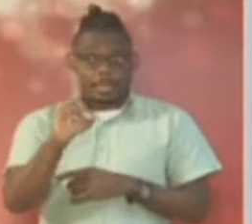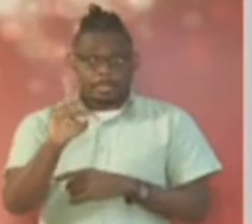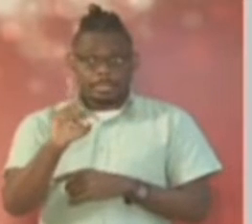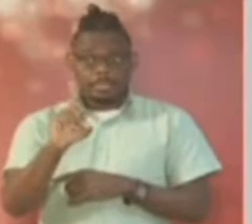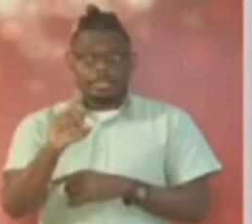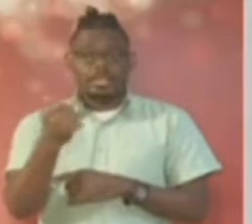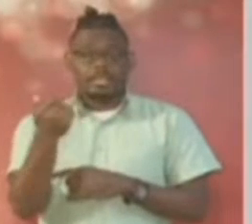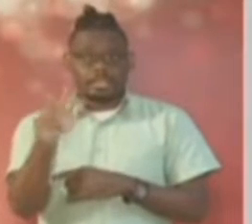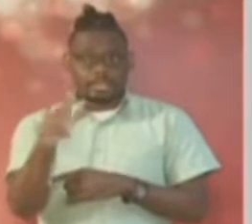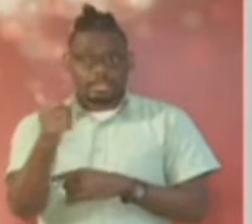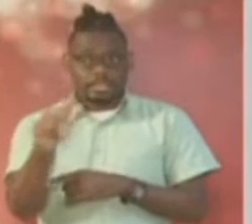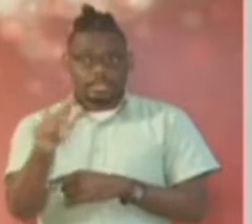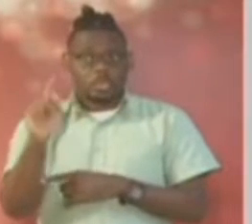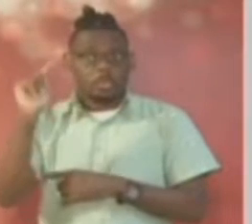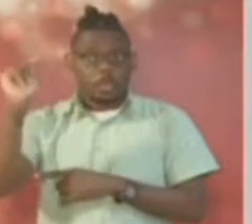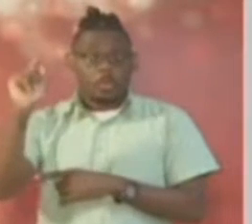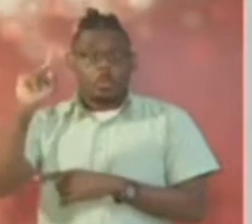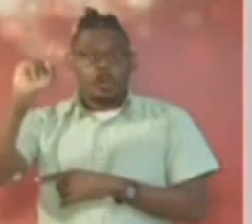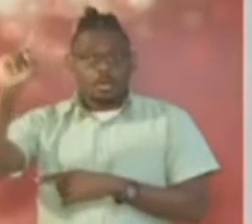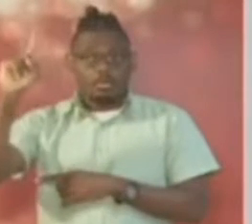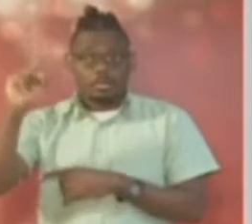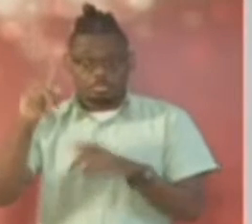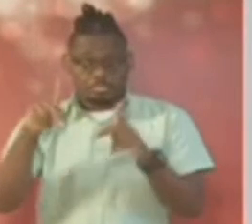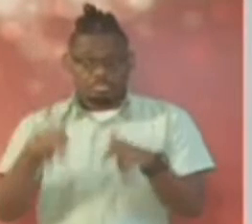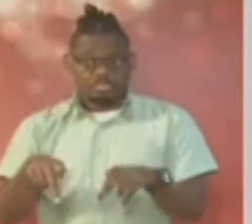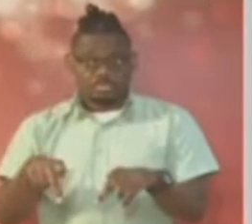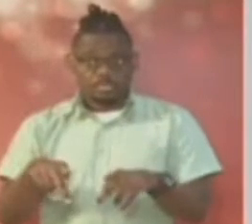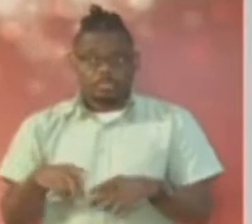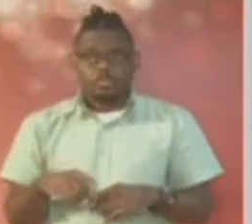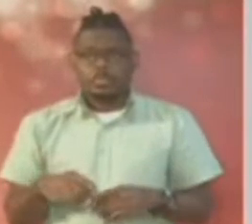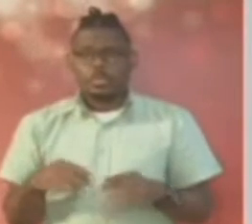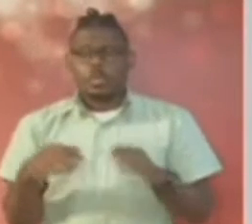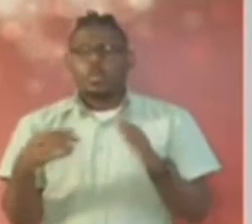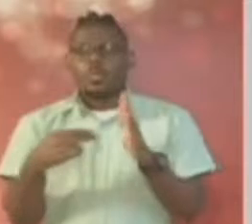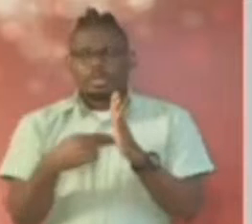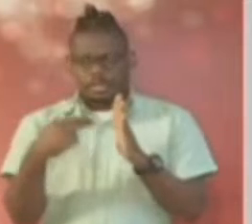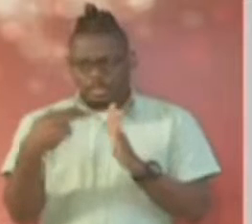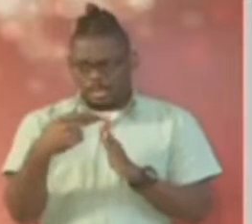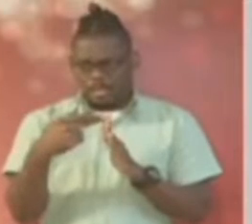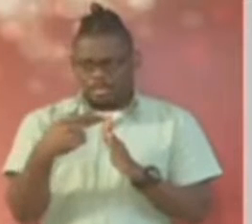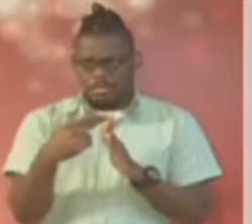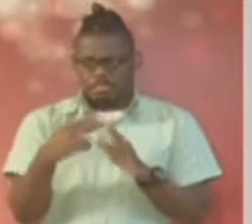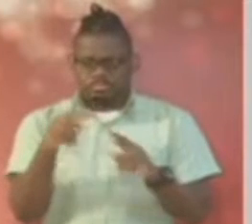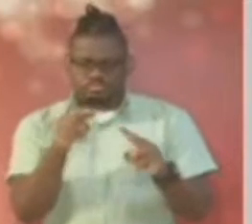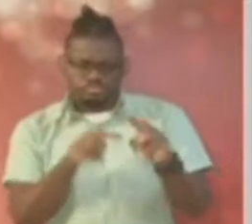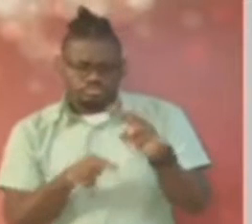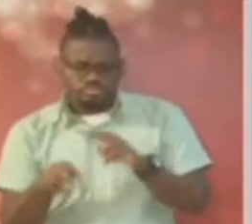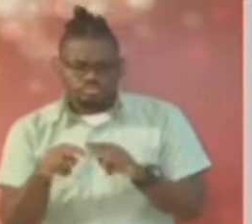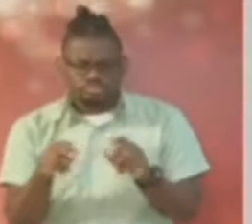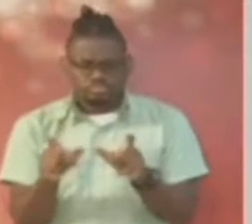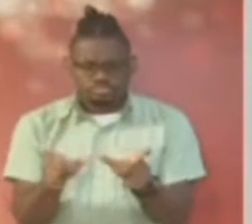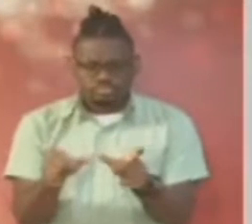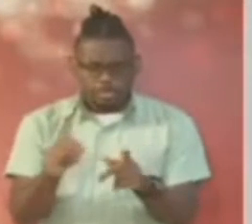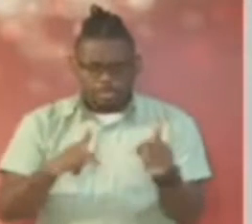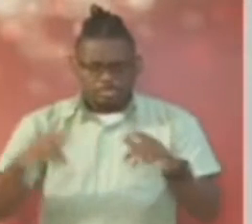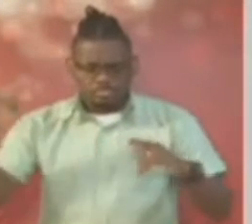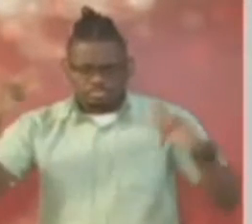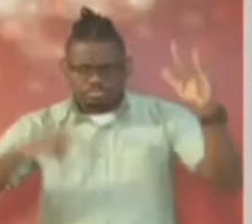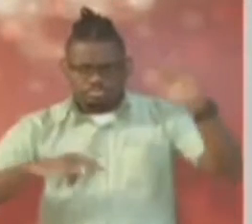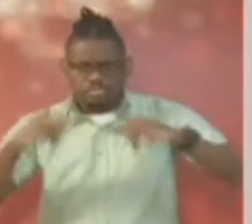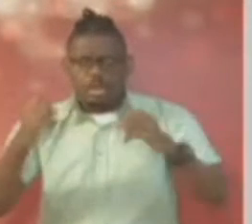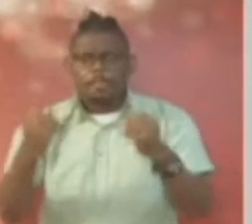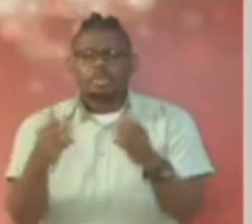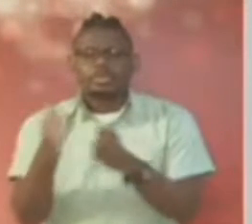person. With regards to our state supervised and state facilities for quarantine of repatriated persons, we